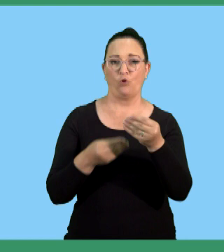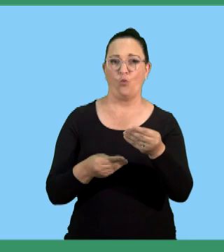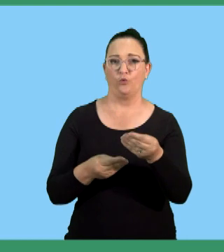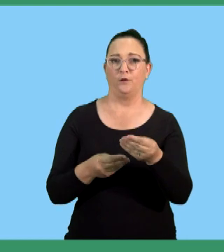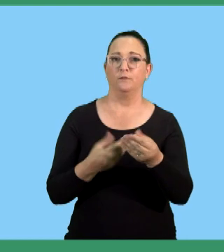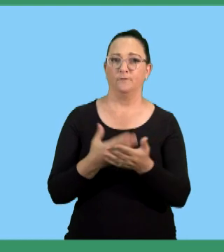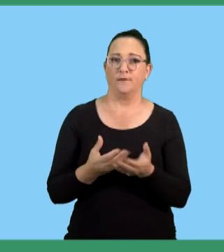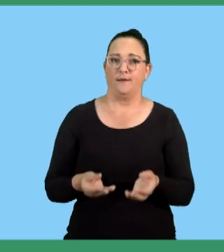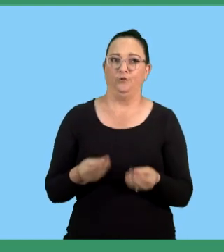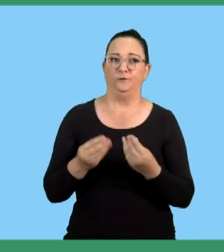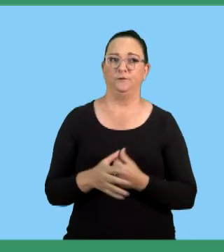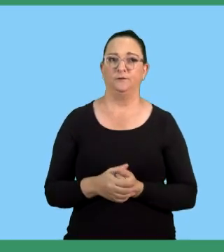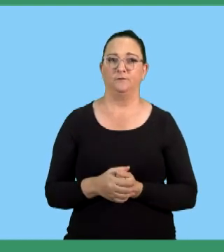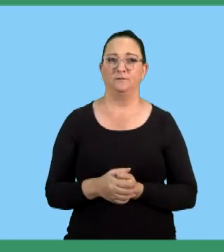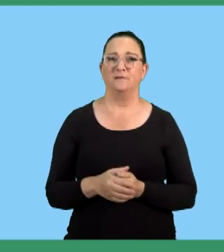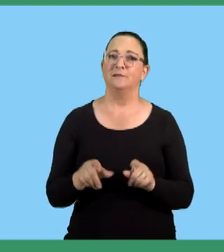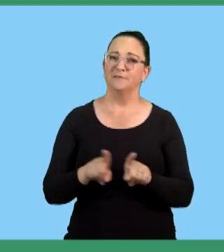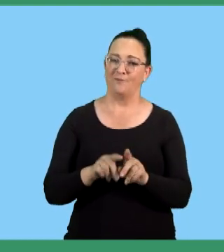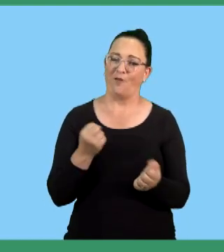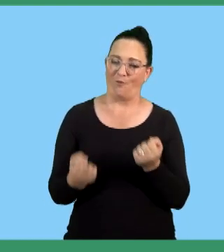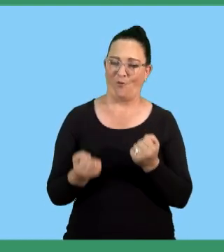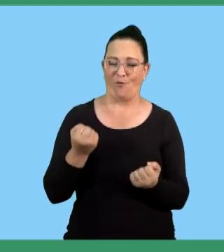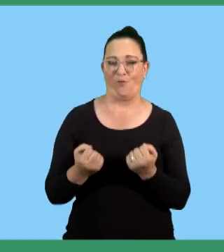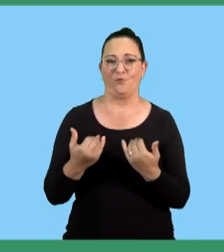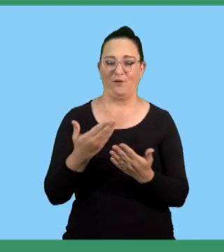from a court maybe.